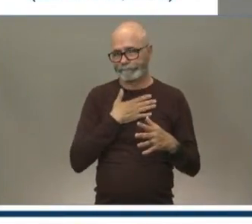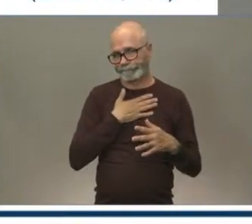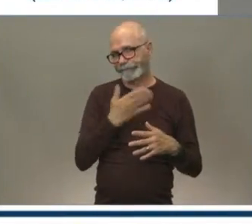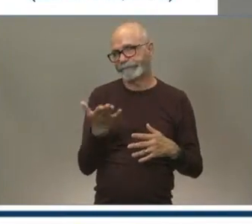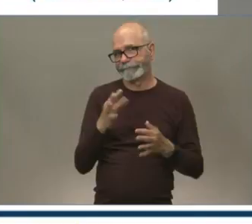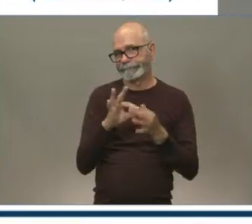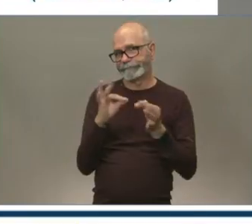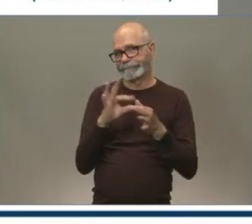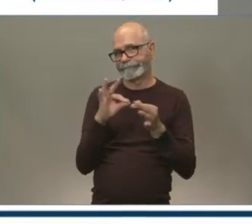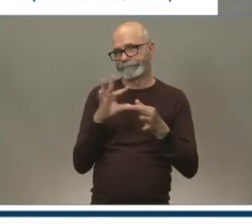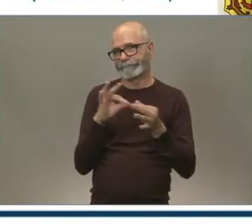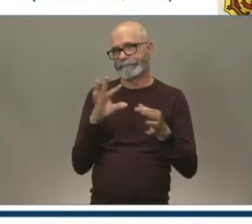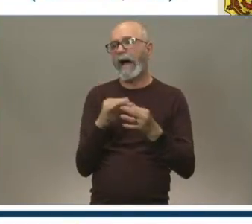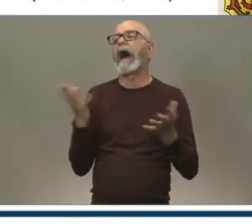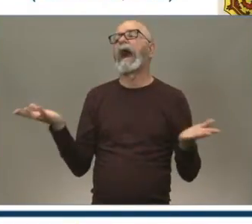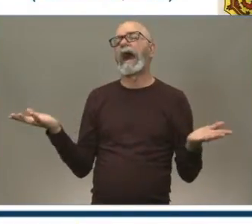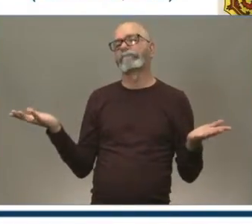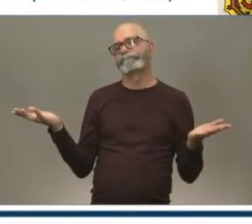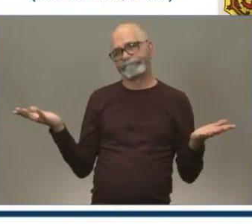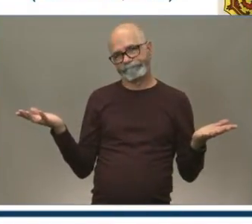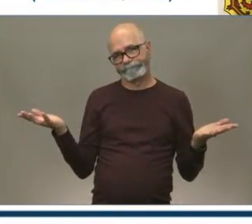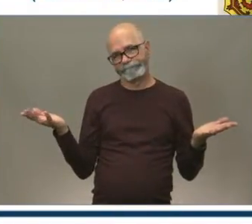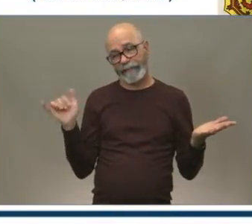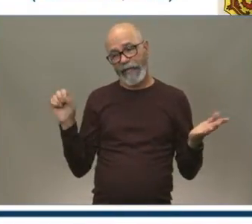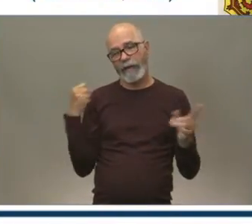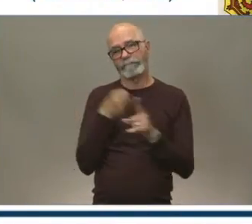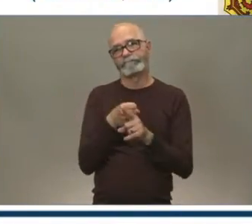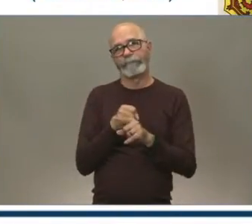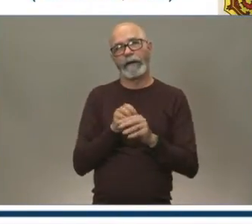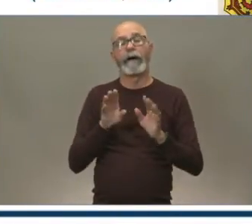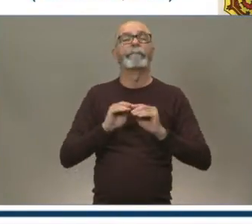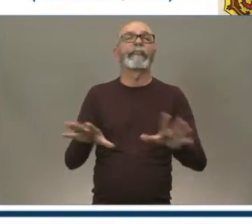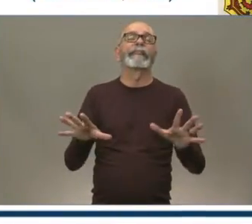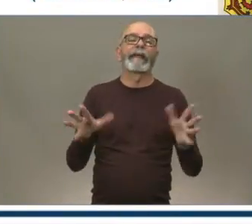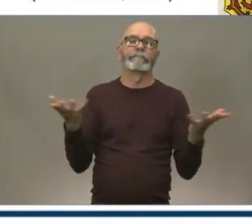control. Next question will go to CTV's Sarah Plowman.